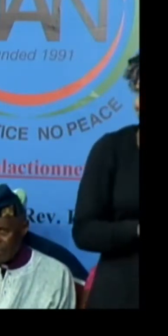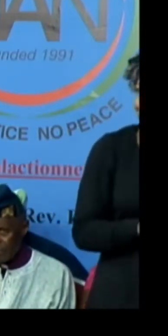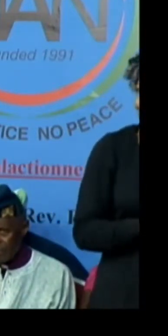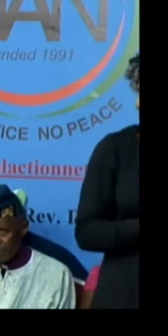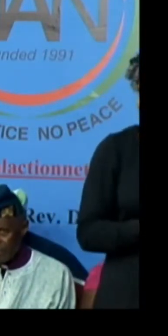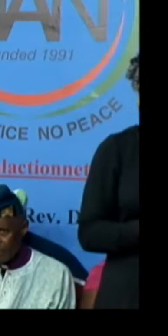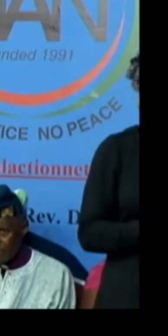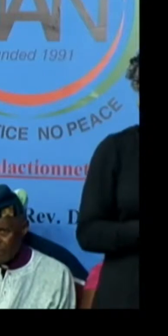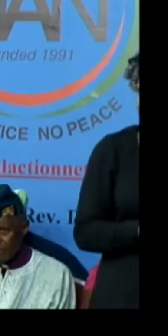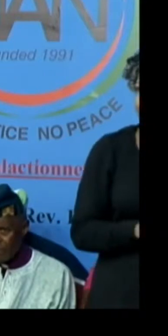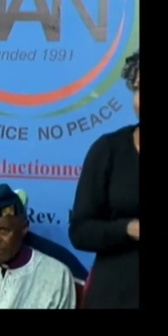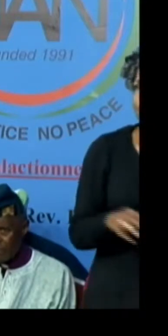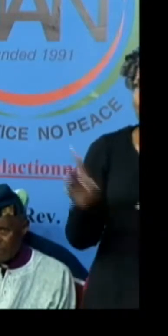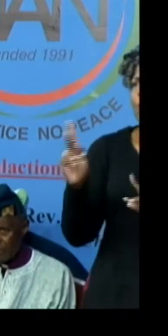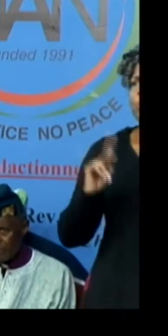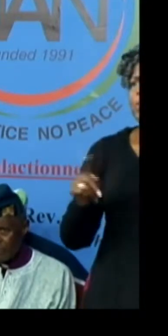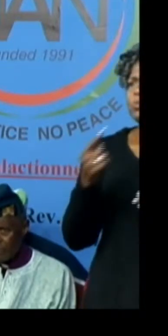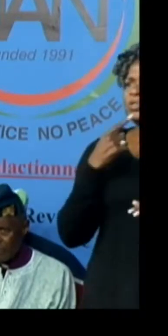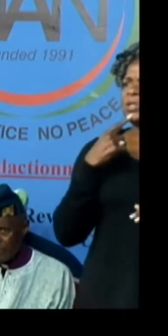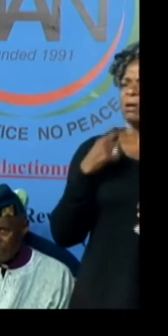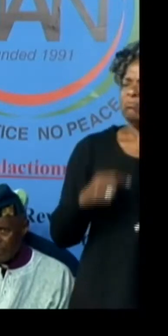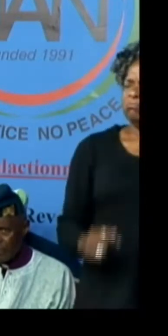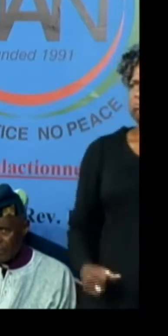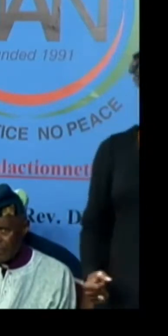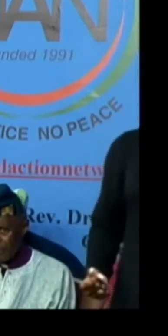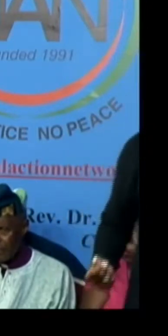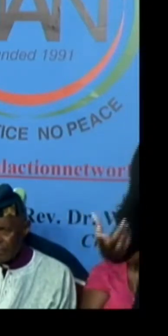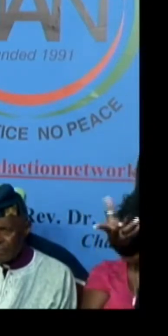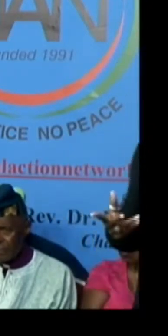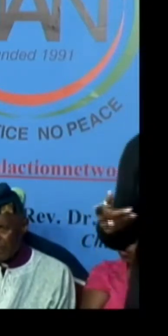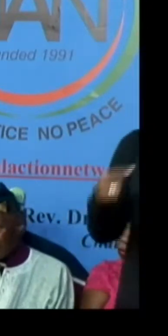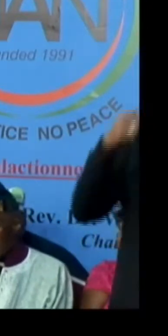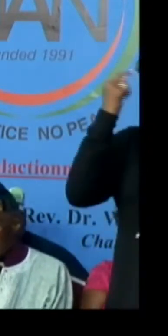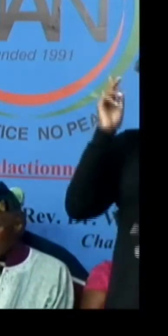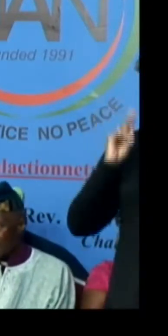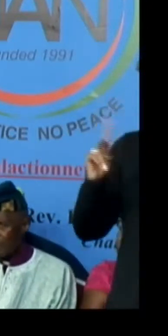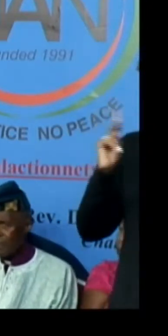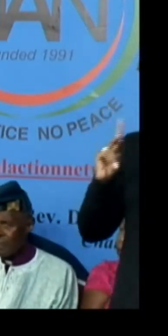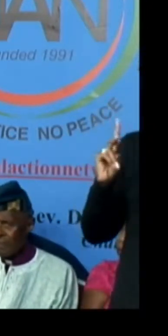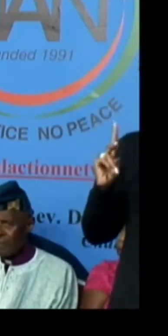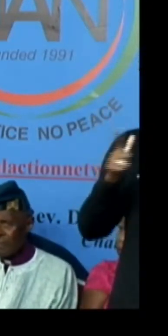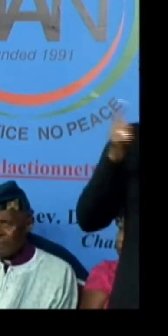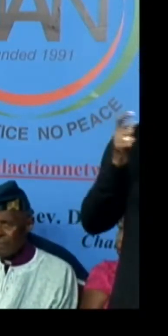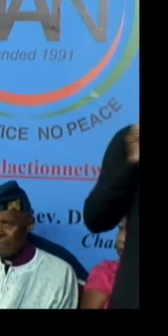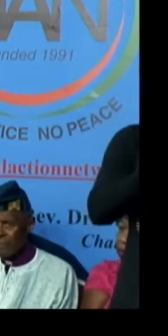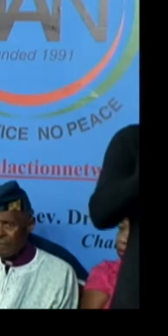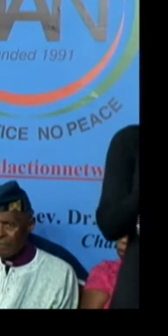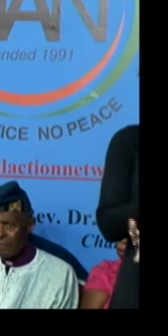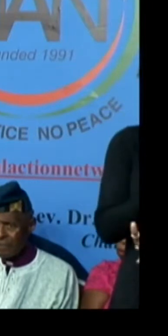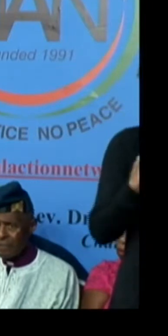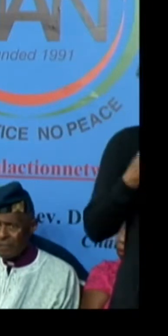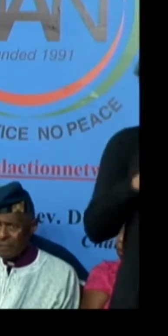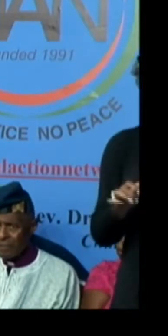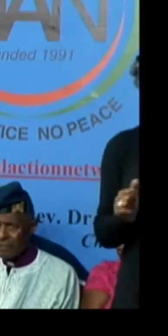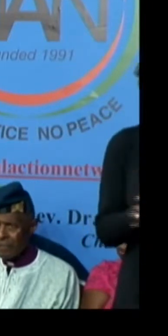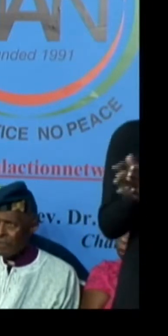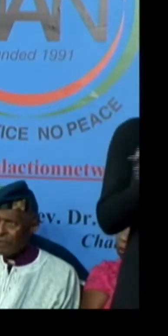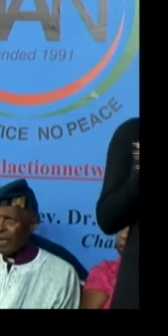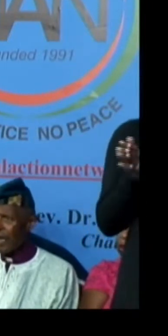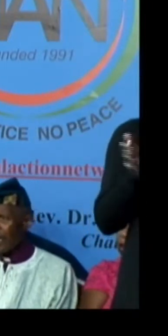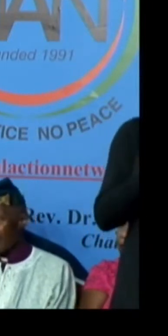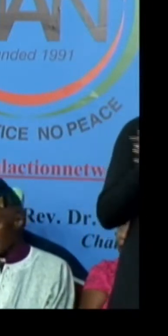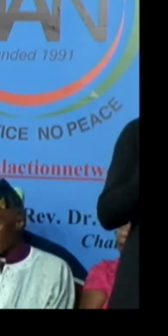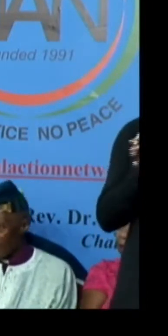unsettled me. People talk about a lot of black folk are hyper. If you had to deal with what we had to deal with and survive, you'd be hyper